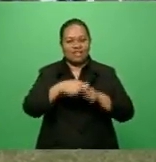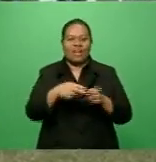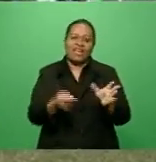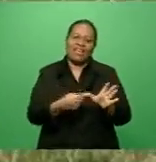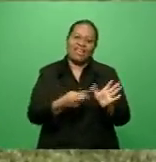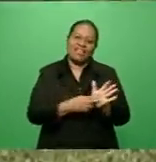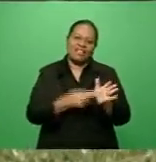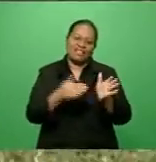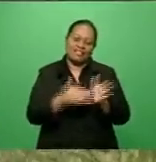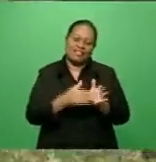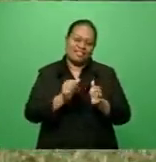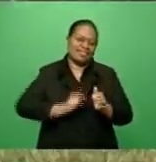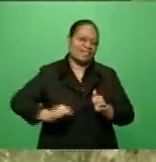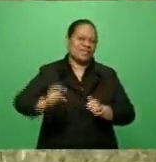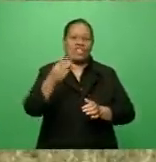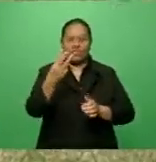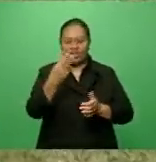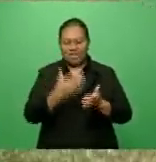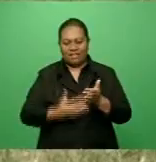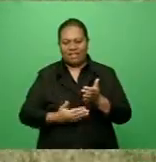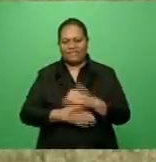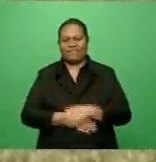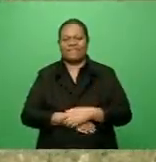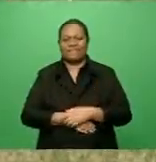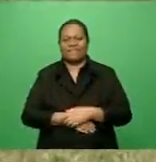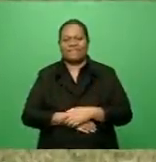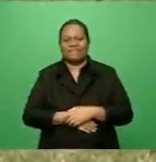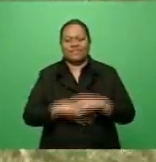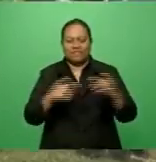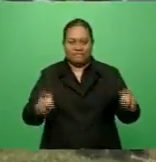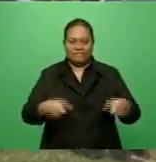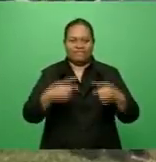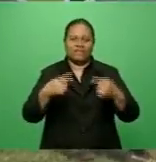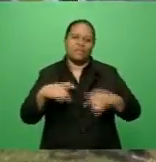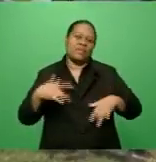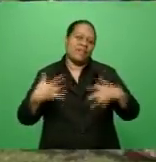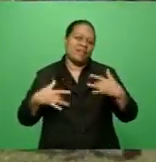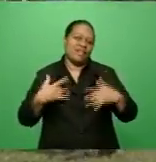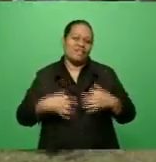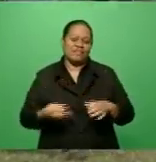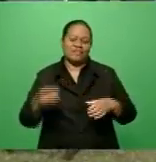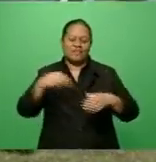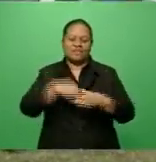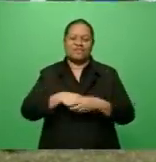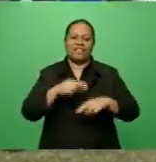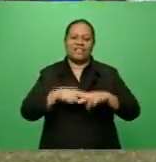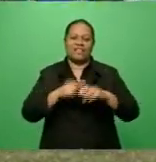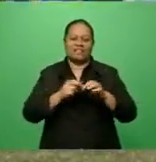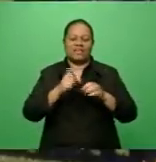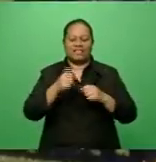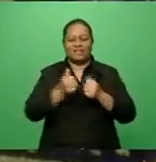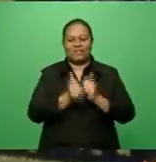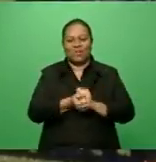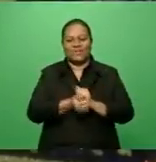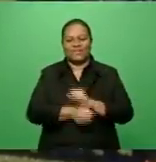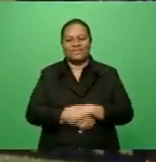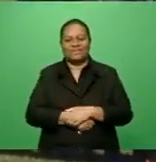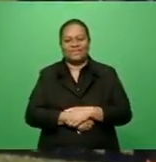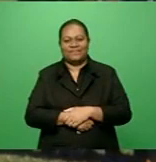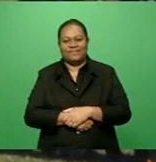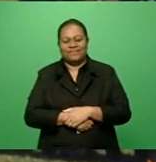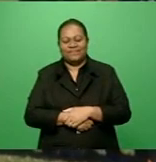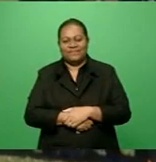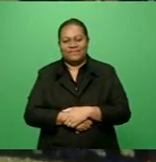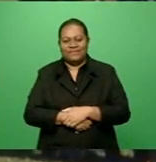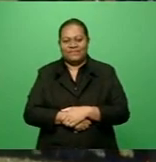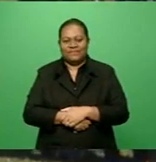Stadium tomorrow at 3:30 p.m. and the match will be aired live and exclusive on FBC Sports. Felipe